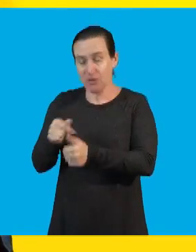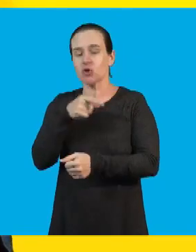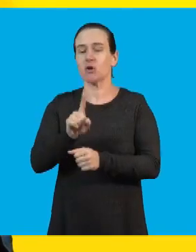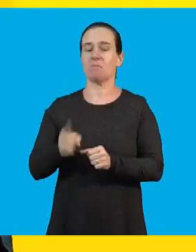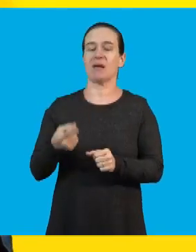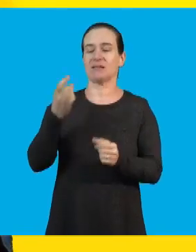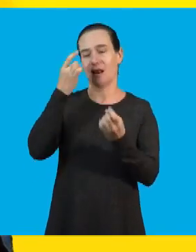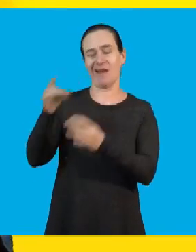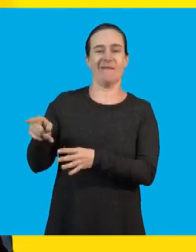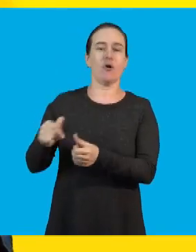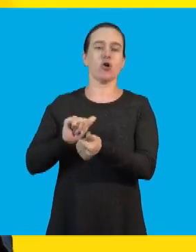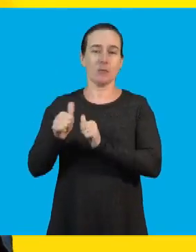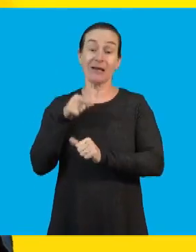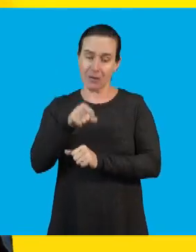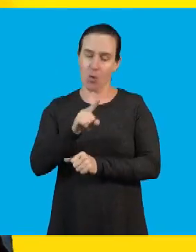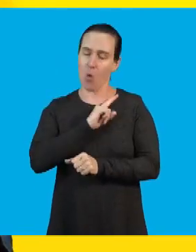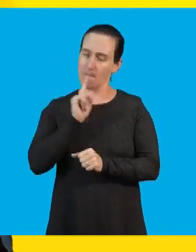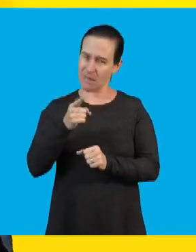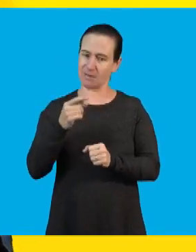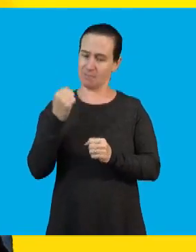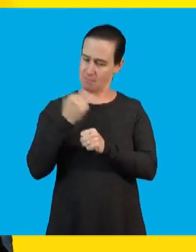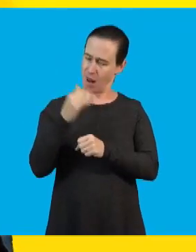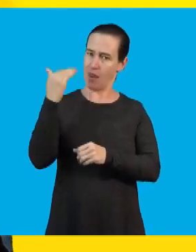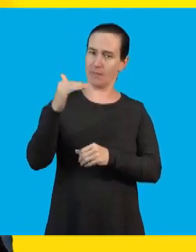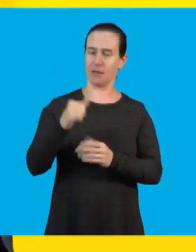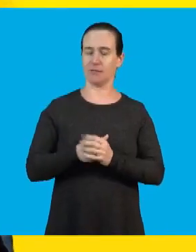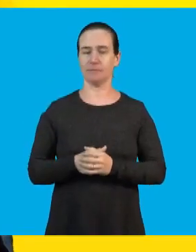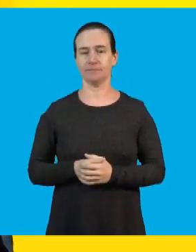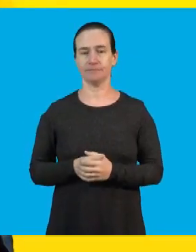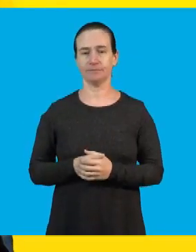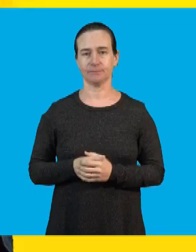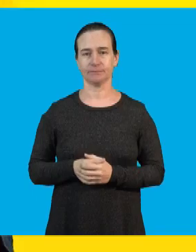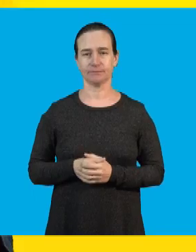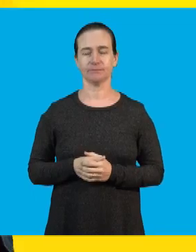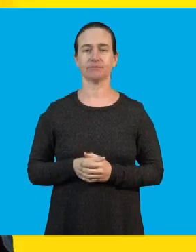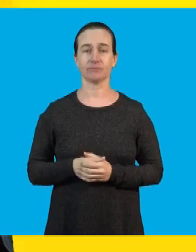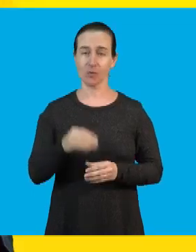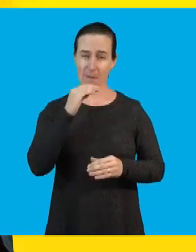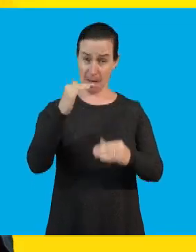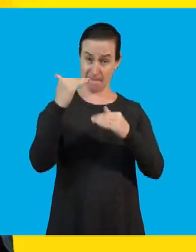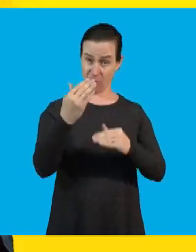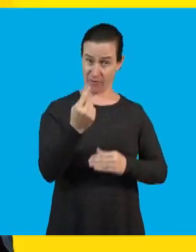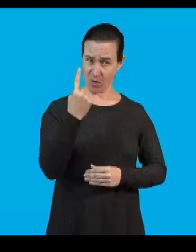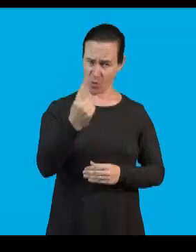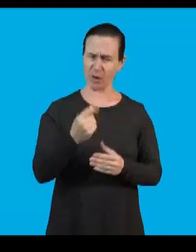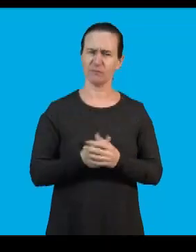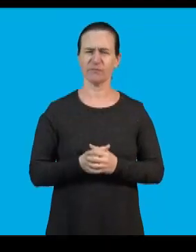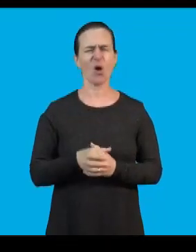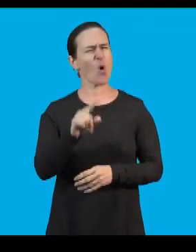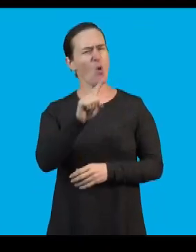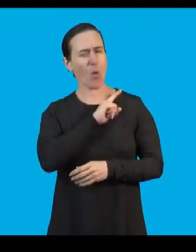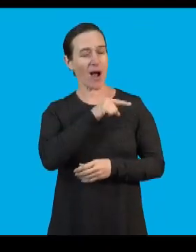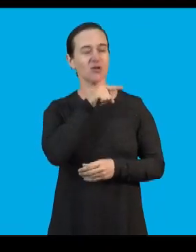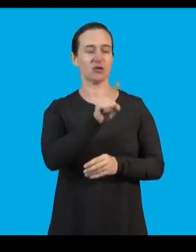for those sets of information in your paragraph, all right, you will find it exactly there, okay? So